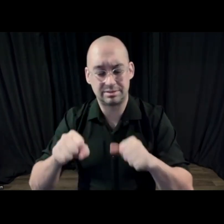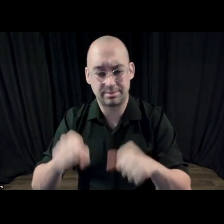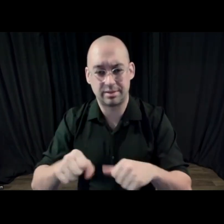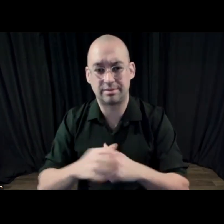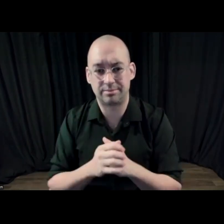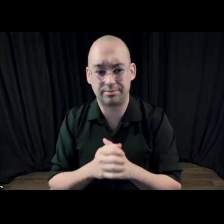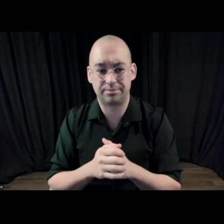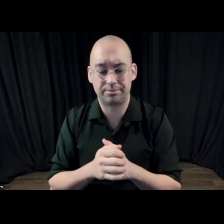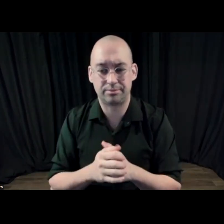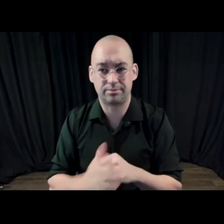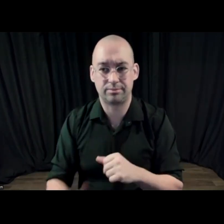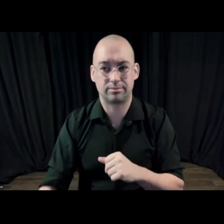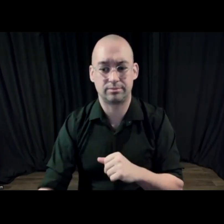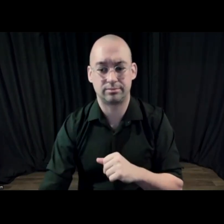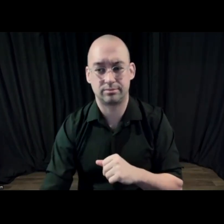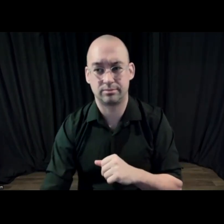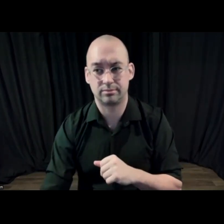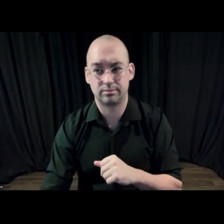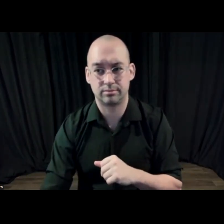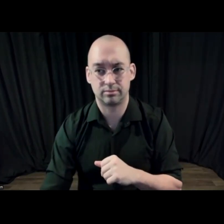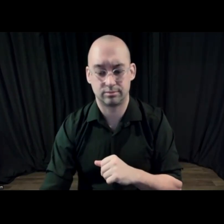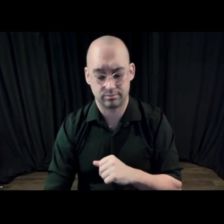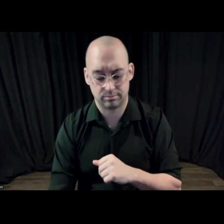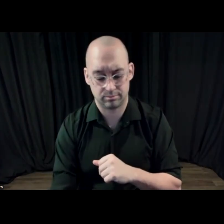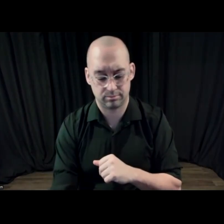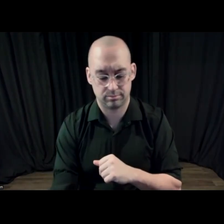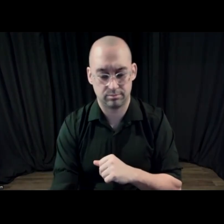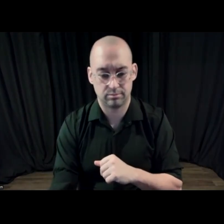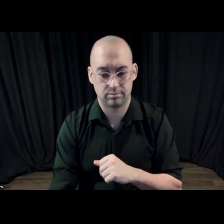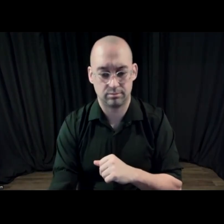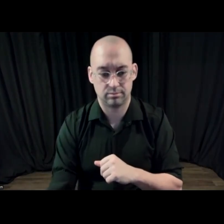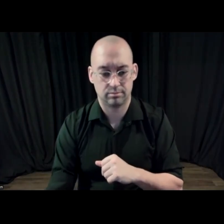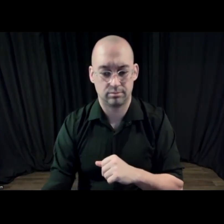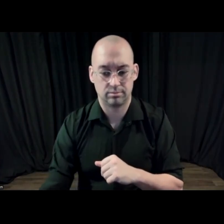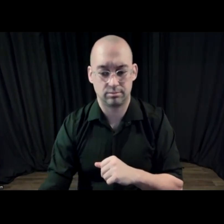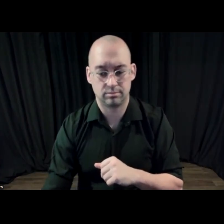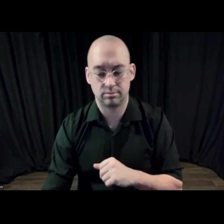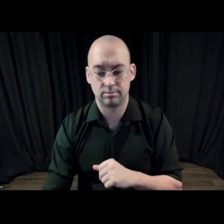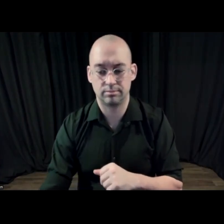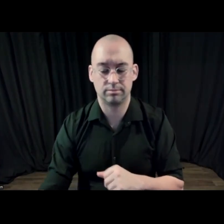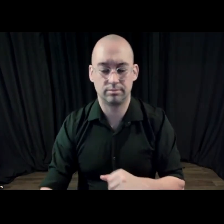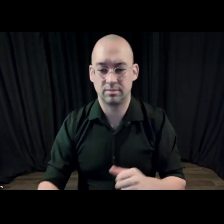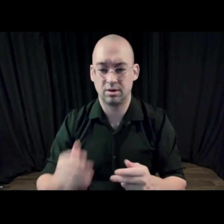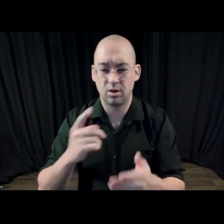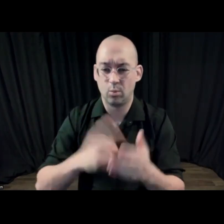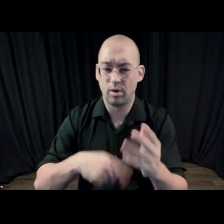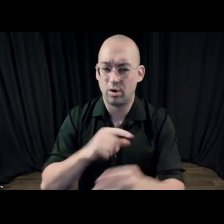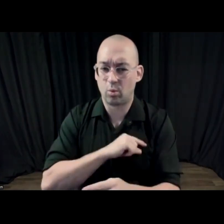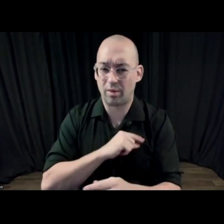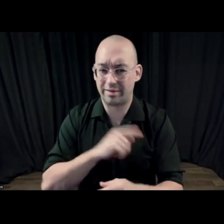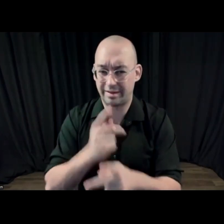in terms of the quality of care that I can provide, I feel is quite limited because of my own mental health